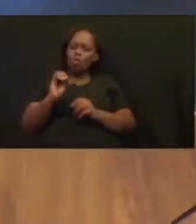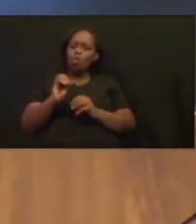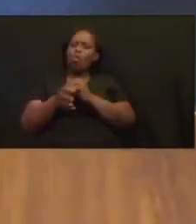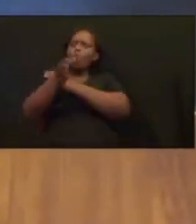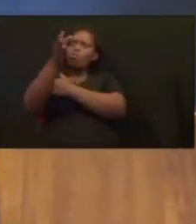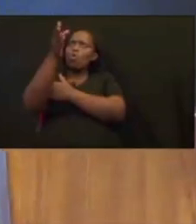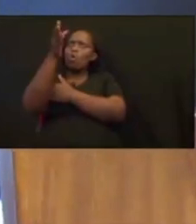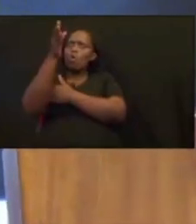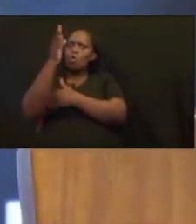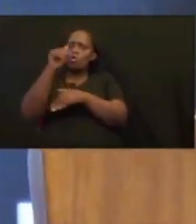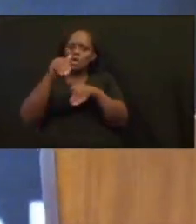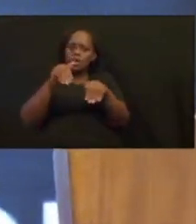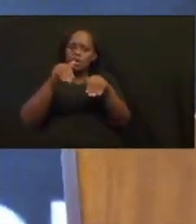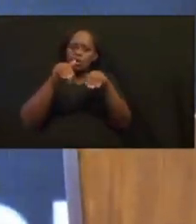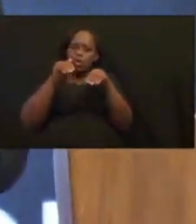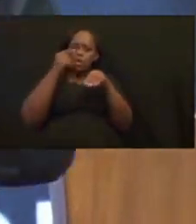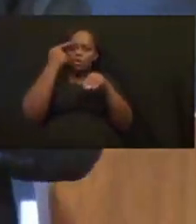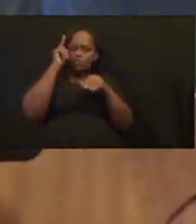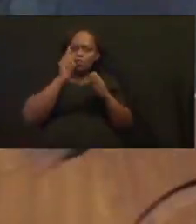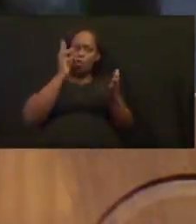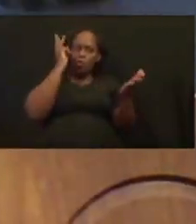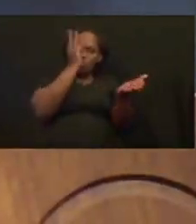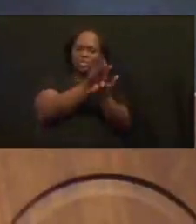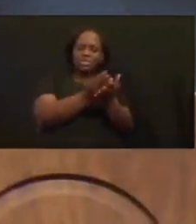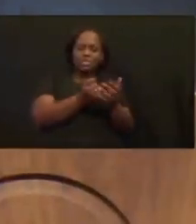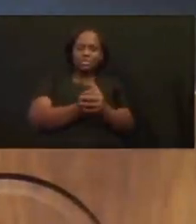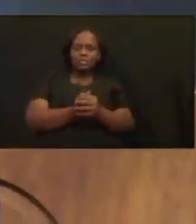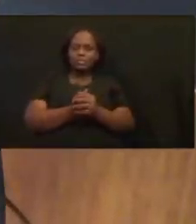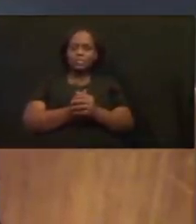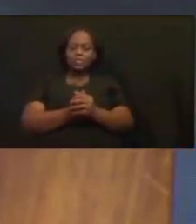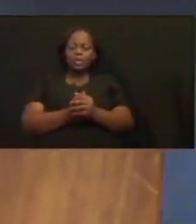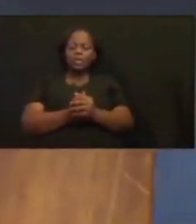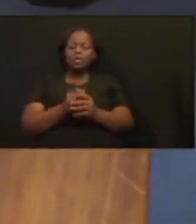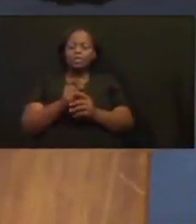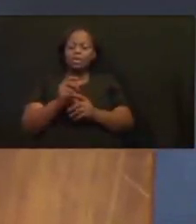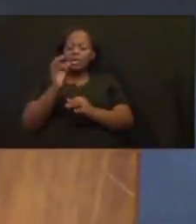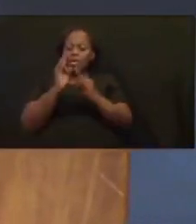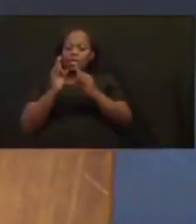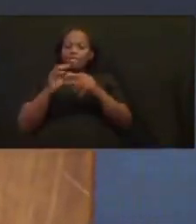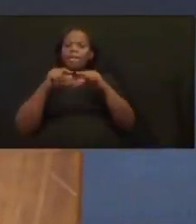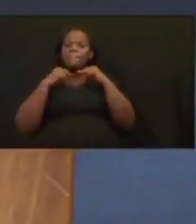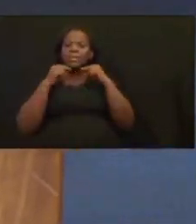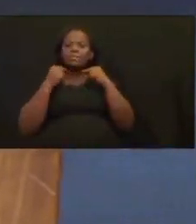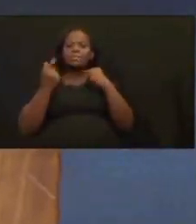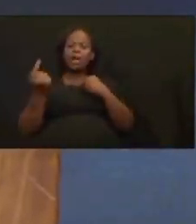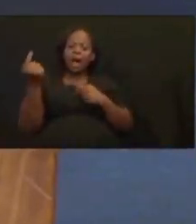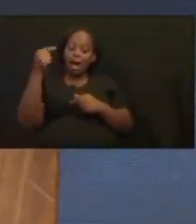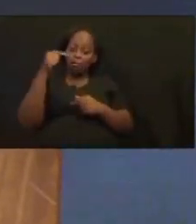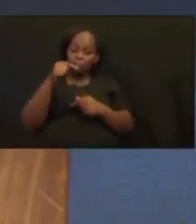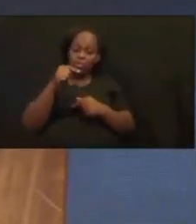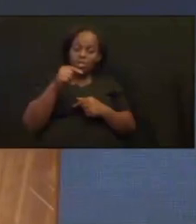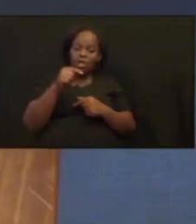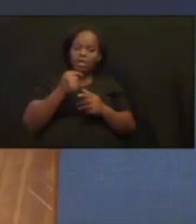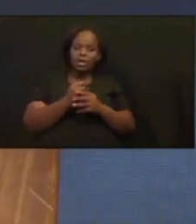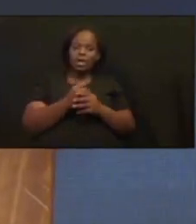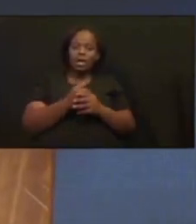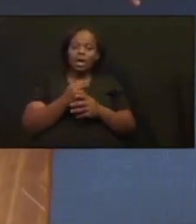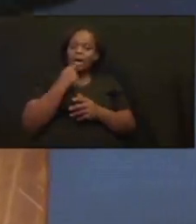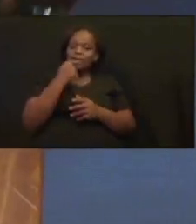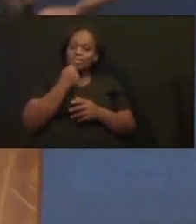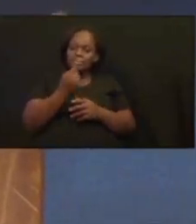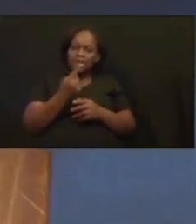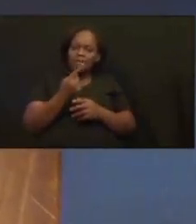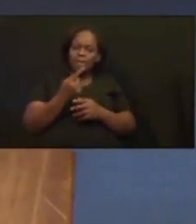to validate his claim. When a preacher comes and says, in the name of Jesus, that womb be open, and the woman returns with